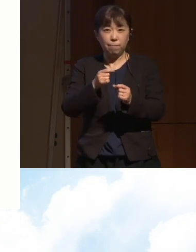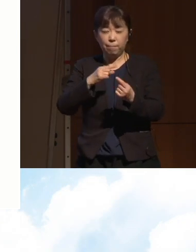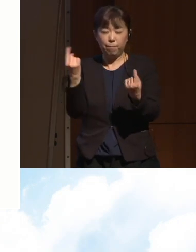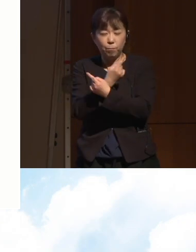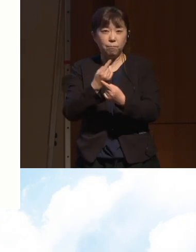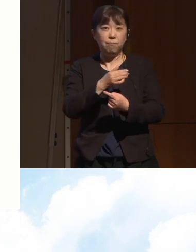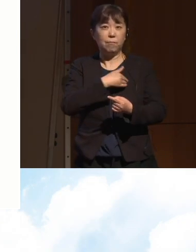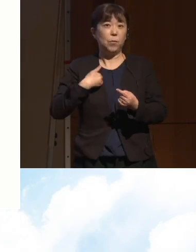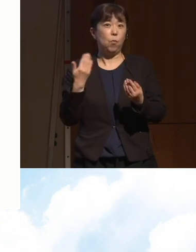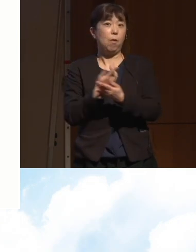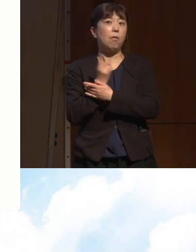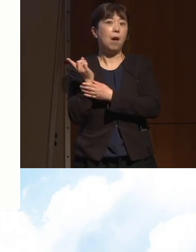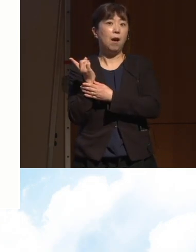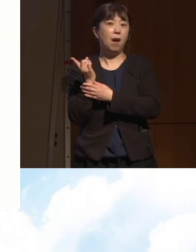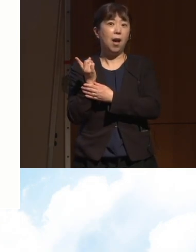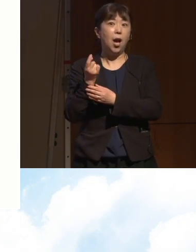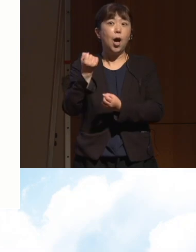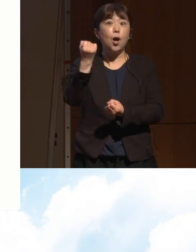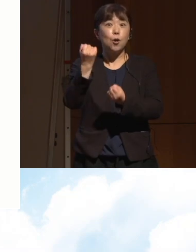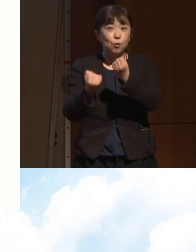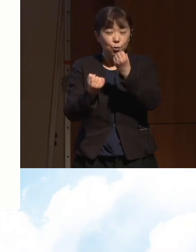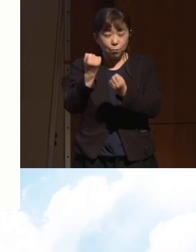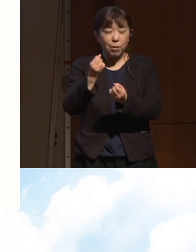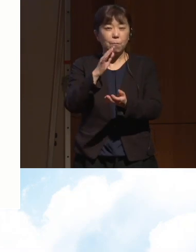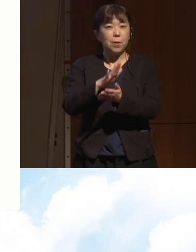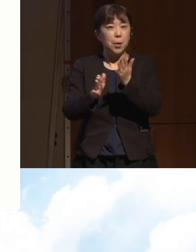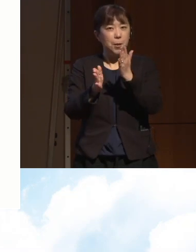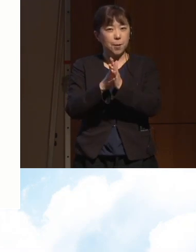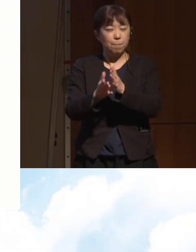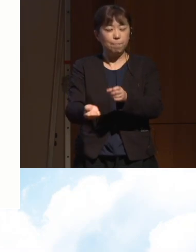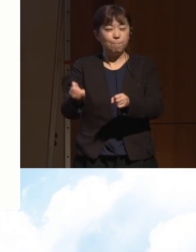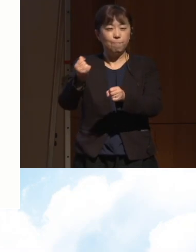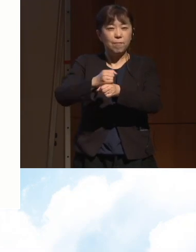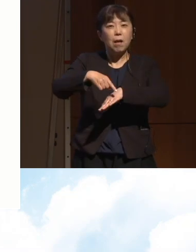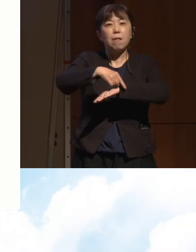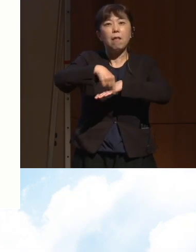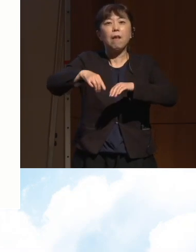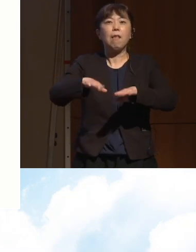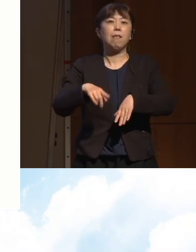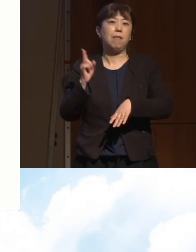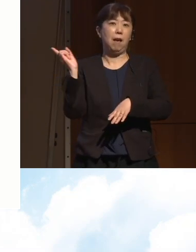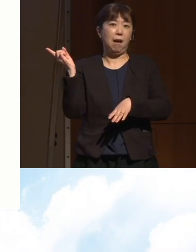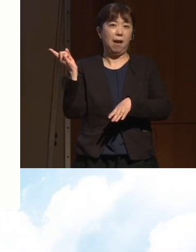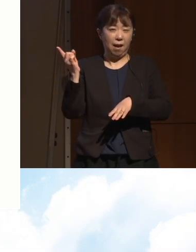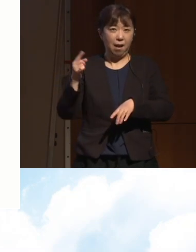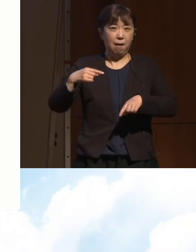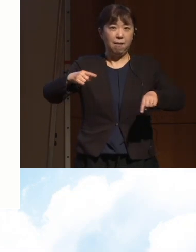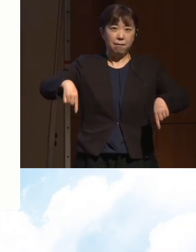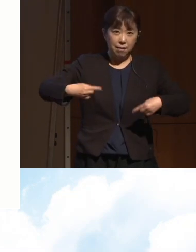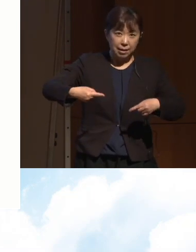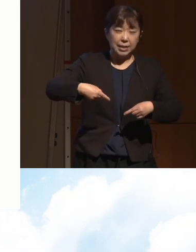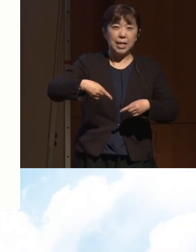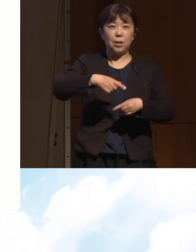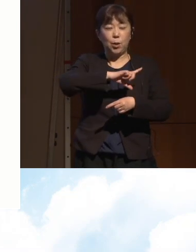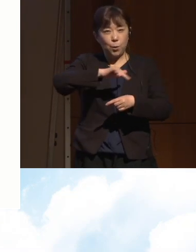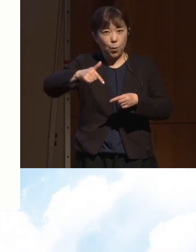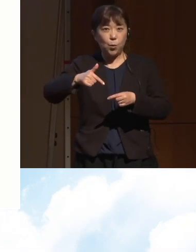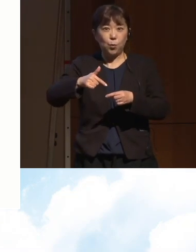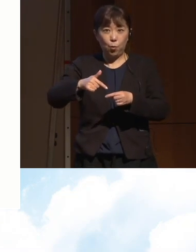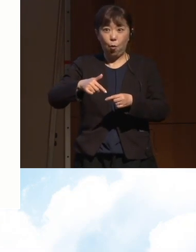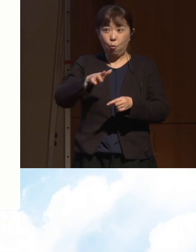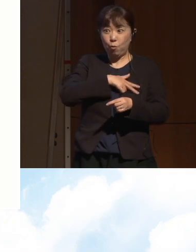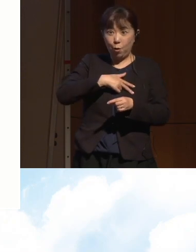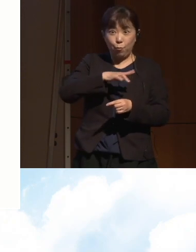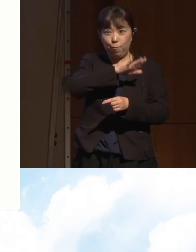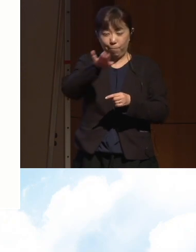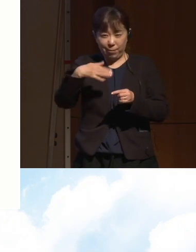redesign the cars. They had to redesign the instruments and engineer the instruments of the pit crew. They enlarged the